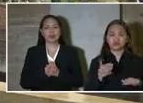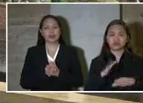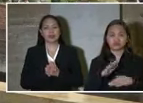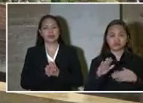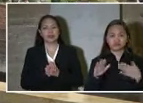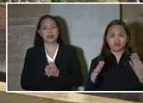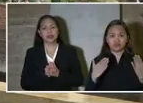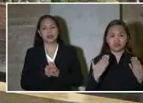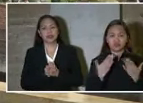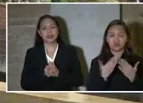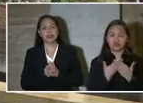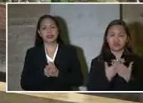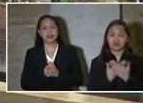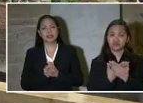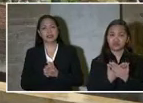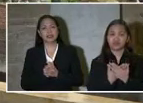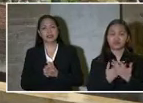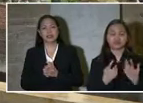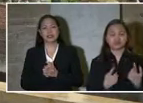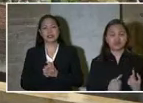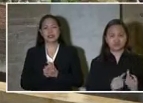nag-aalis ng mga